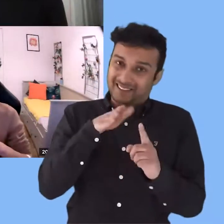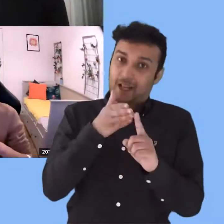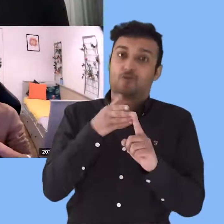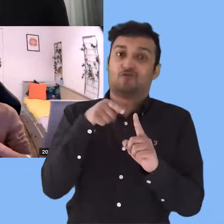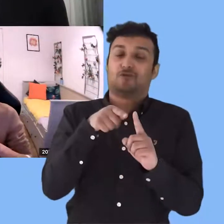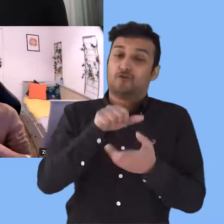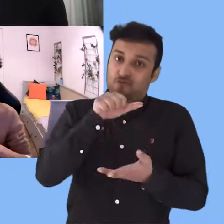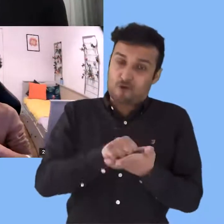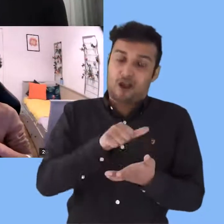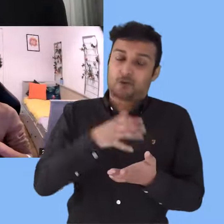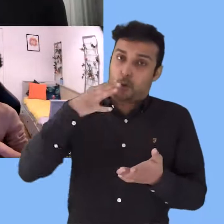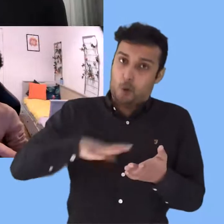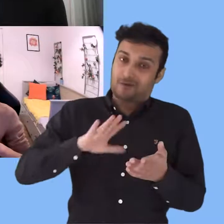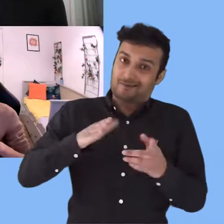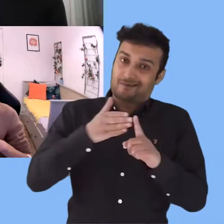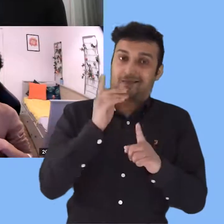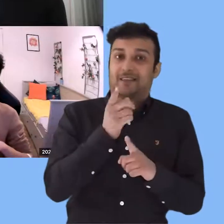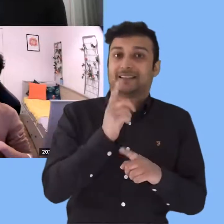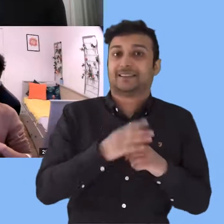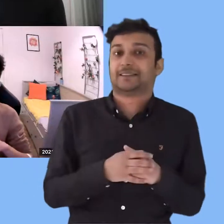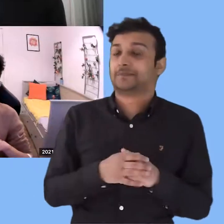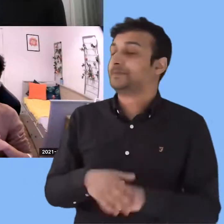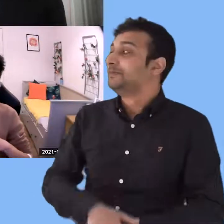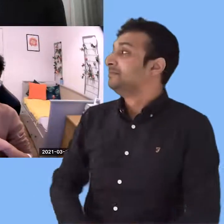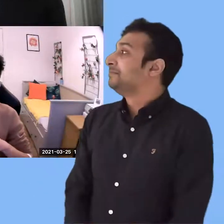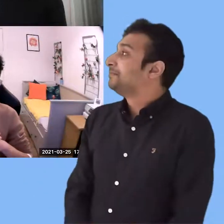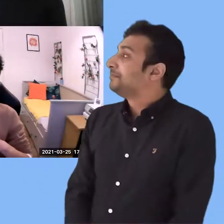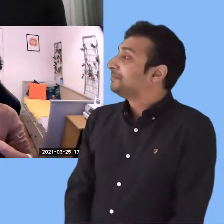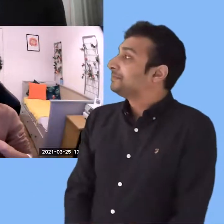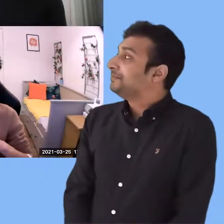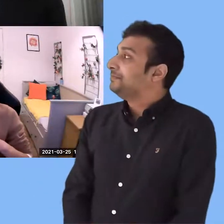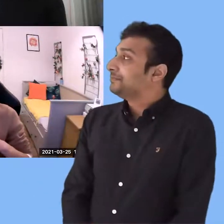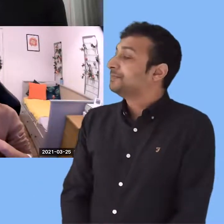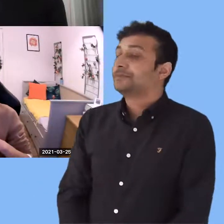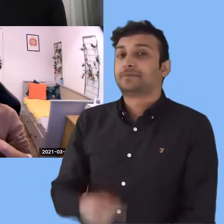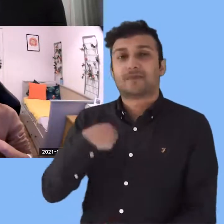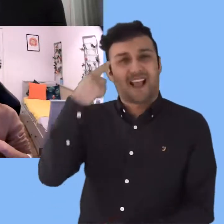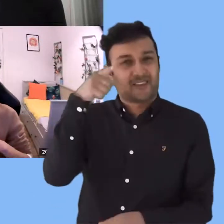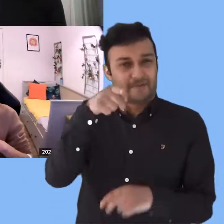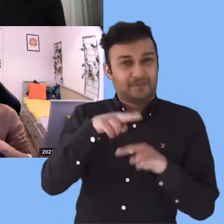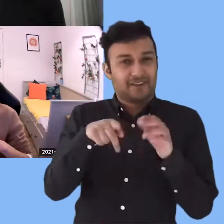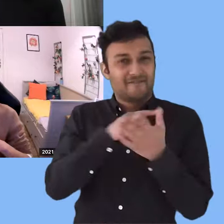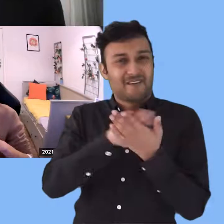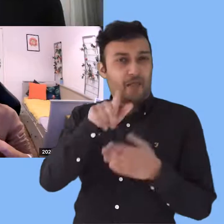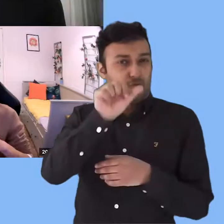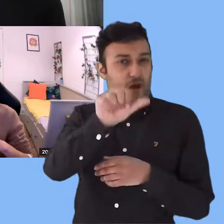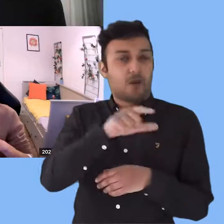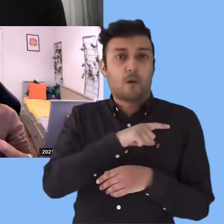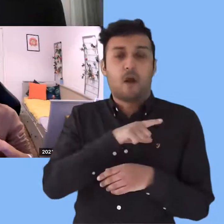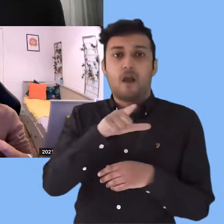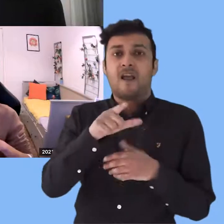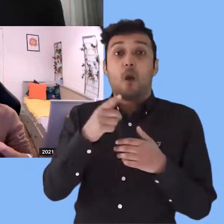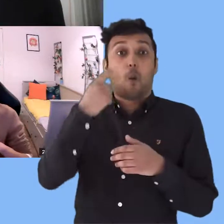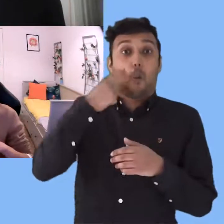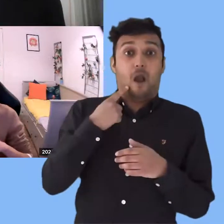space. And I think about some of the concepts that we introduce, some of the concepts that we speak about. When I say we, me and you,